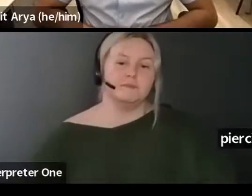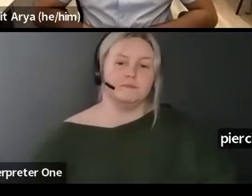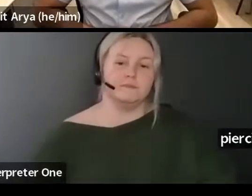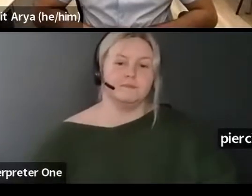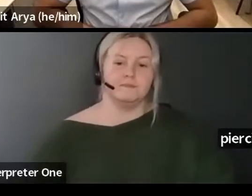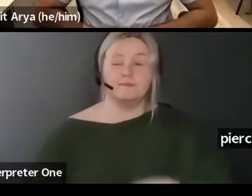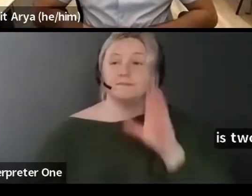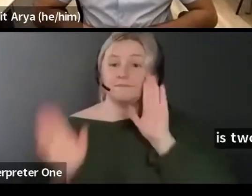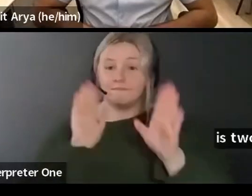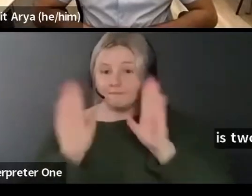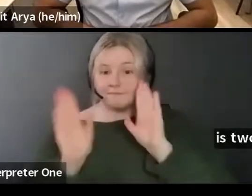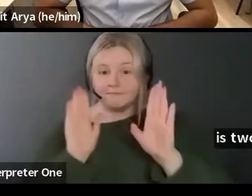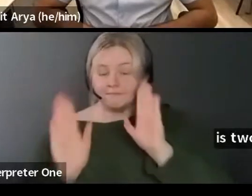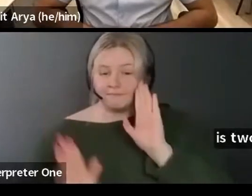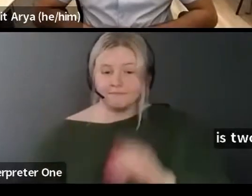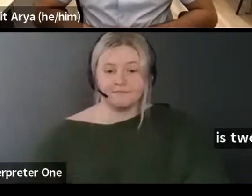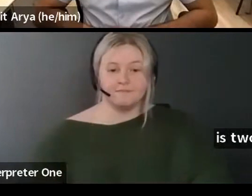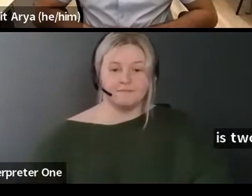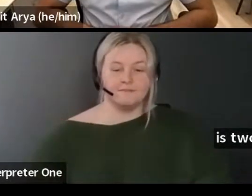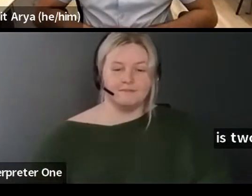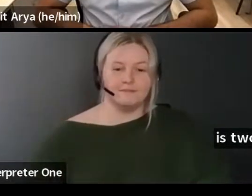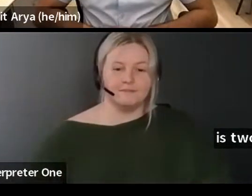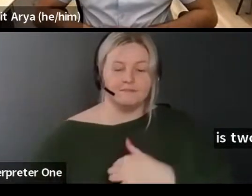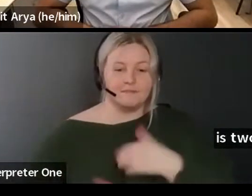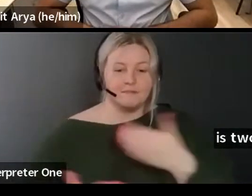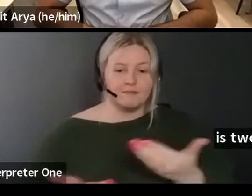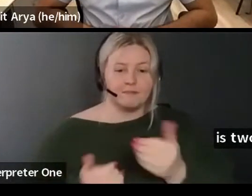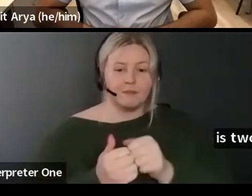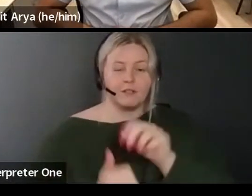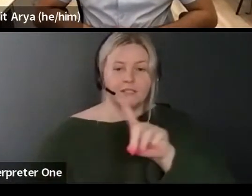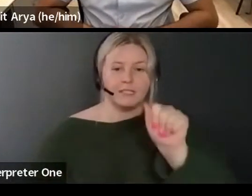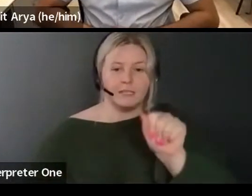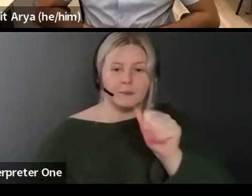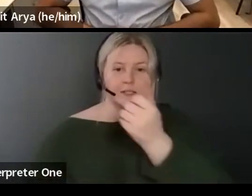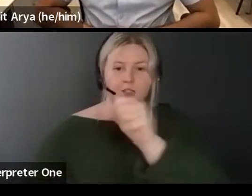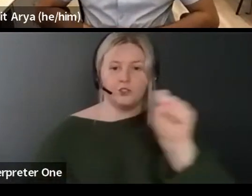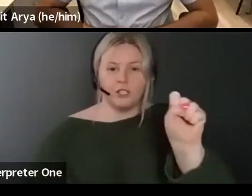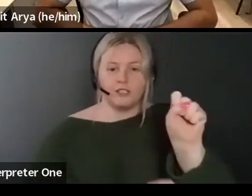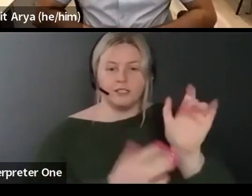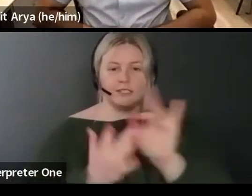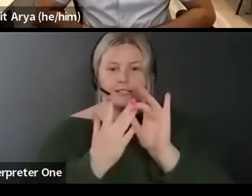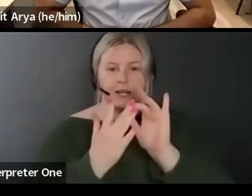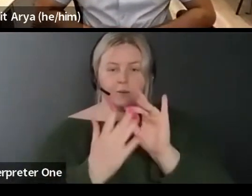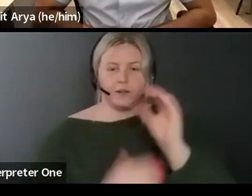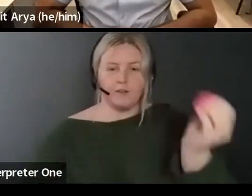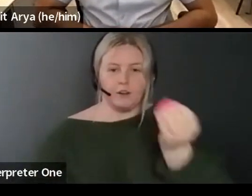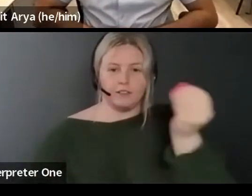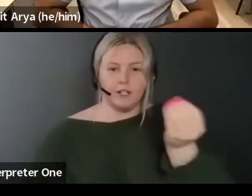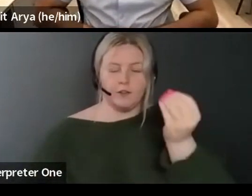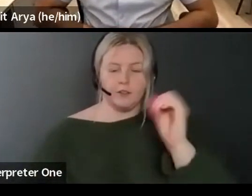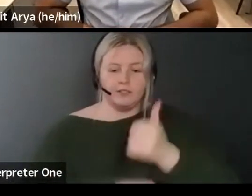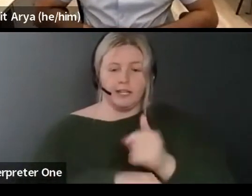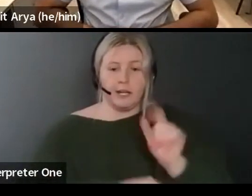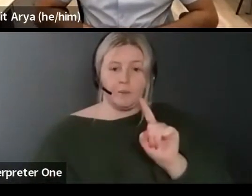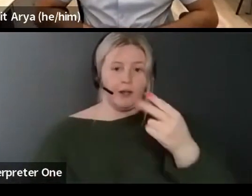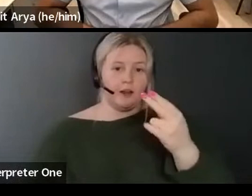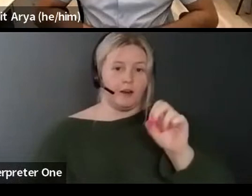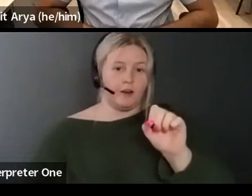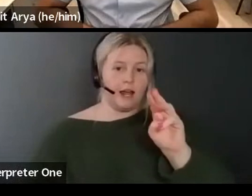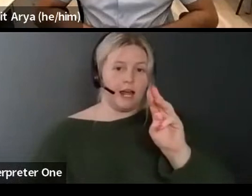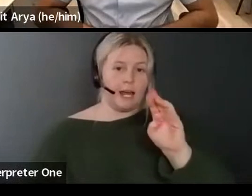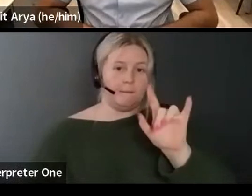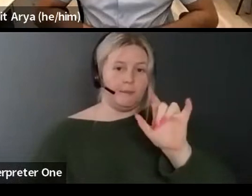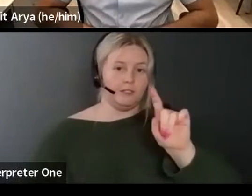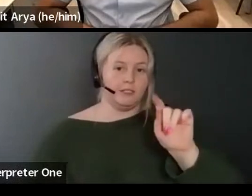Hi everyone, I'm with the Disability Justice Network of Ontario, based in Hamilton, Ontario, because Hamilton